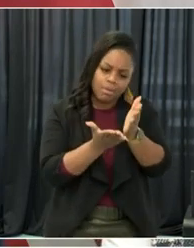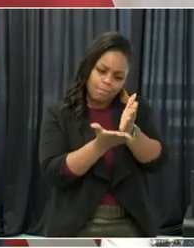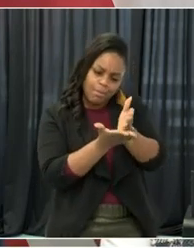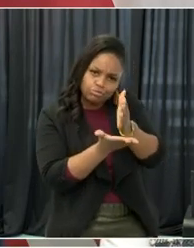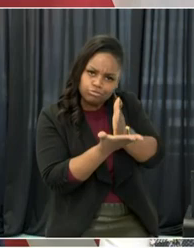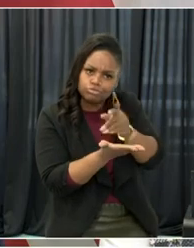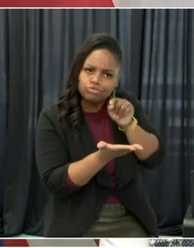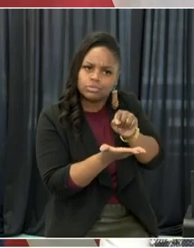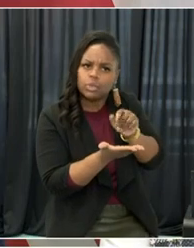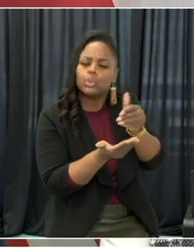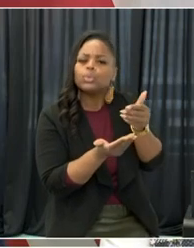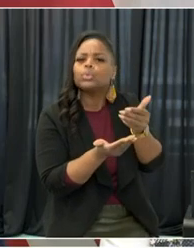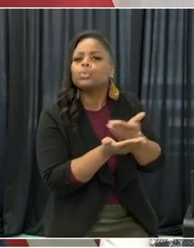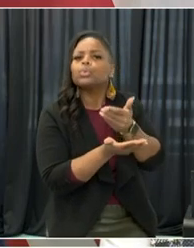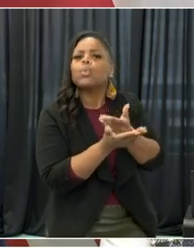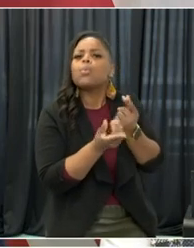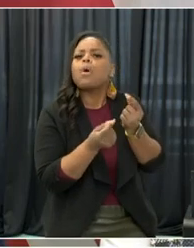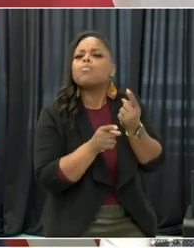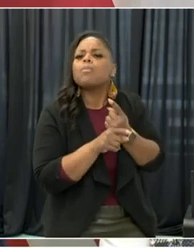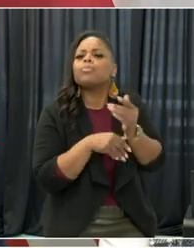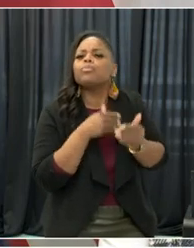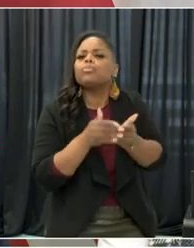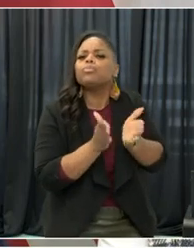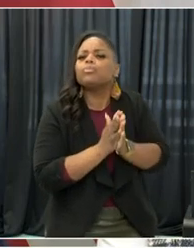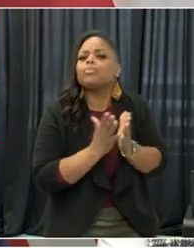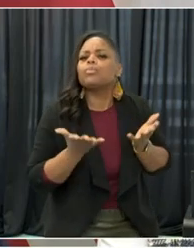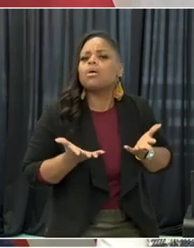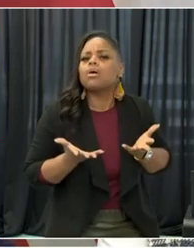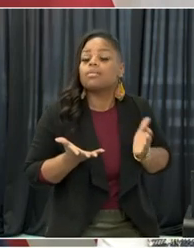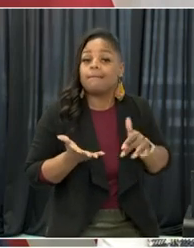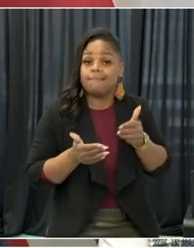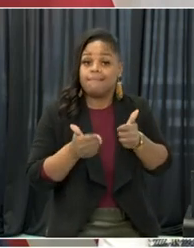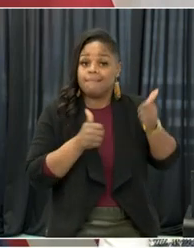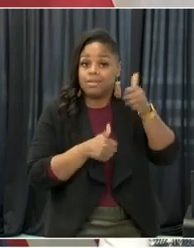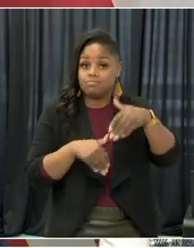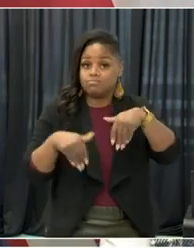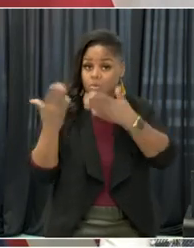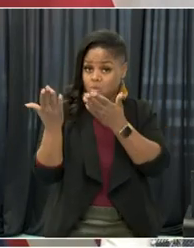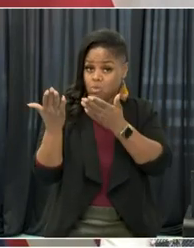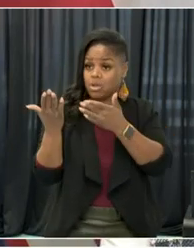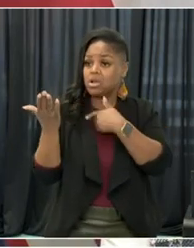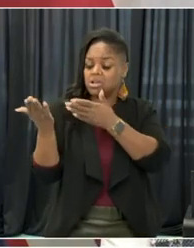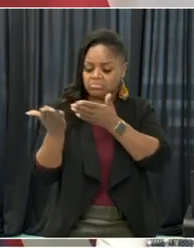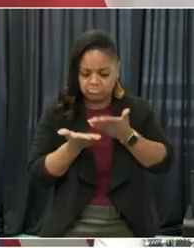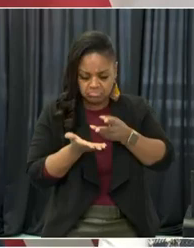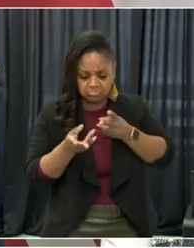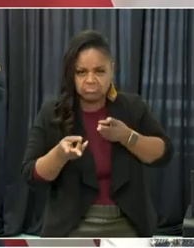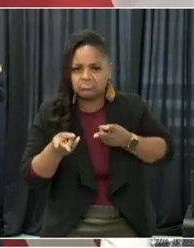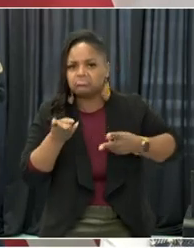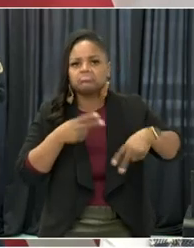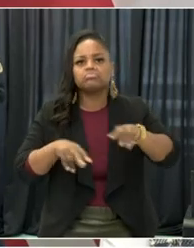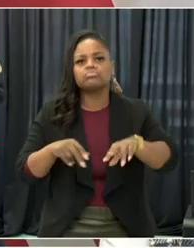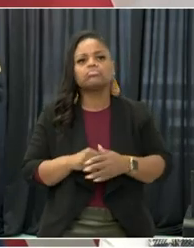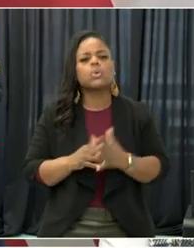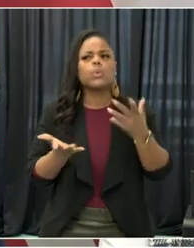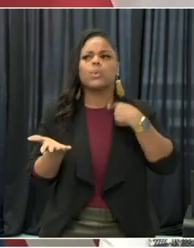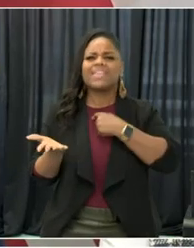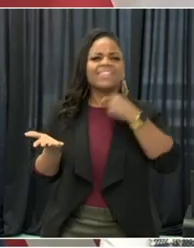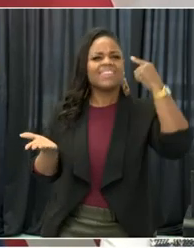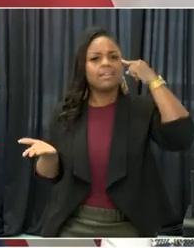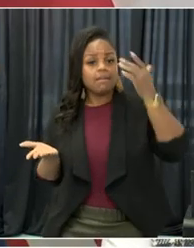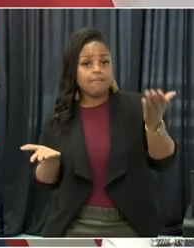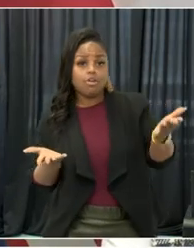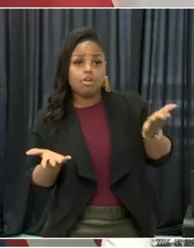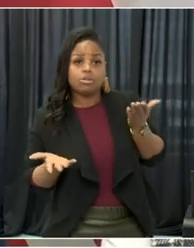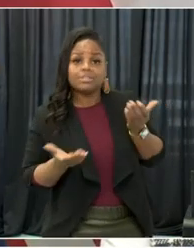appropriate request based on what the chief recommends to us and what we think that we can hire safely